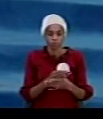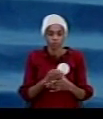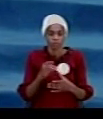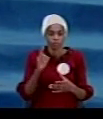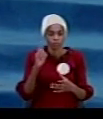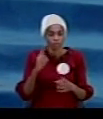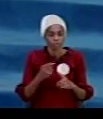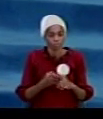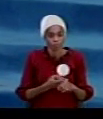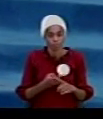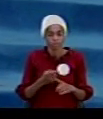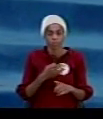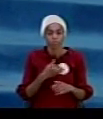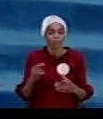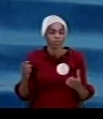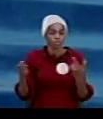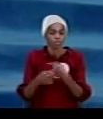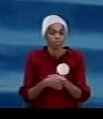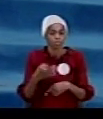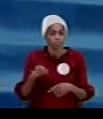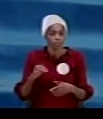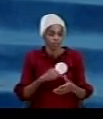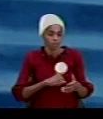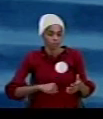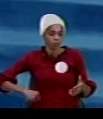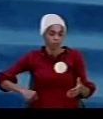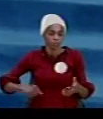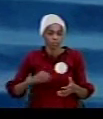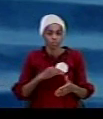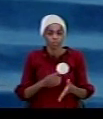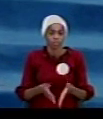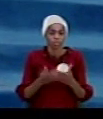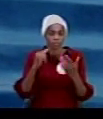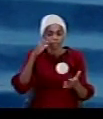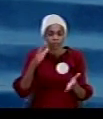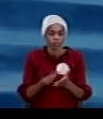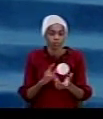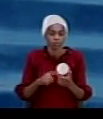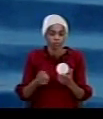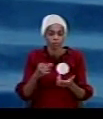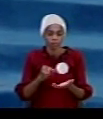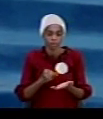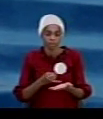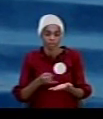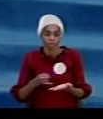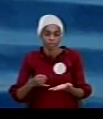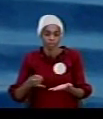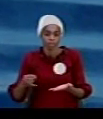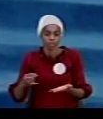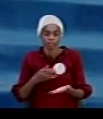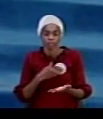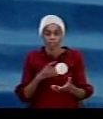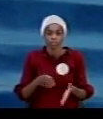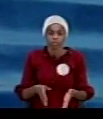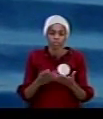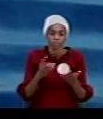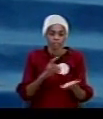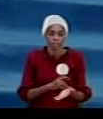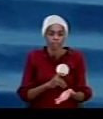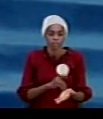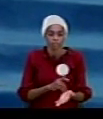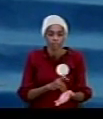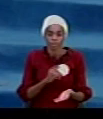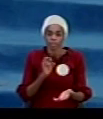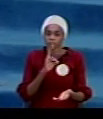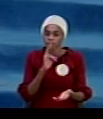On the day of the operation, they asked my wife to come and sign. And she asked the doctor, are you sure